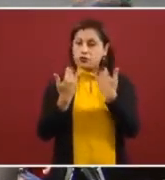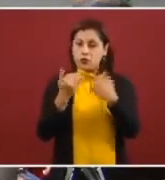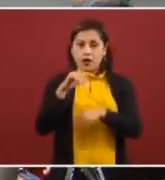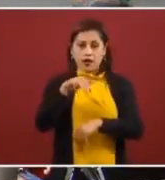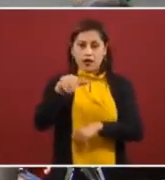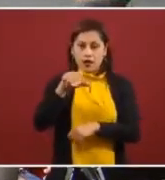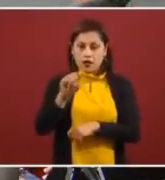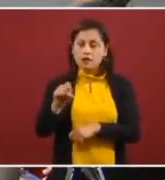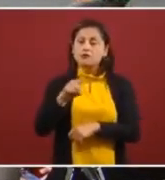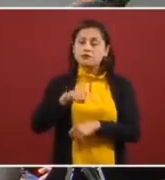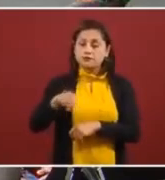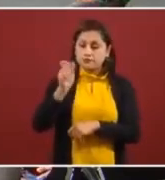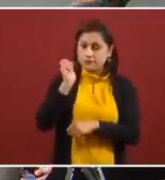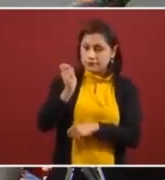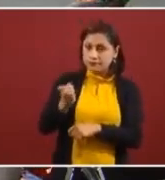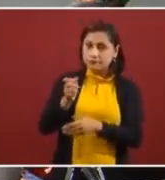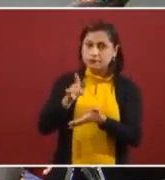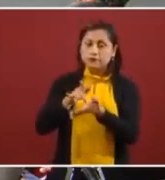the